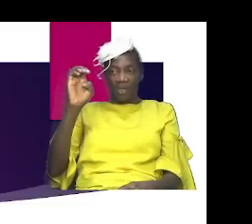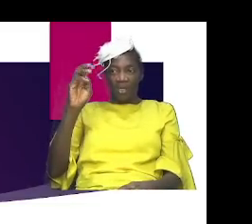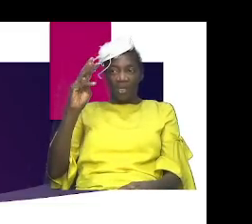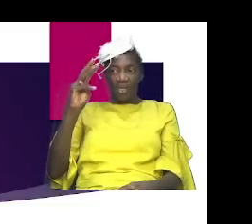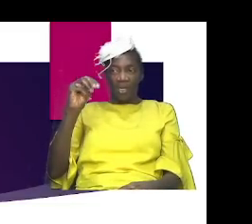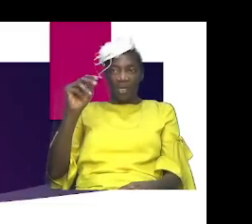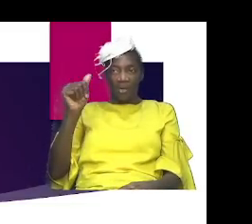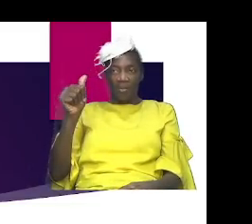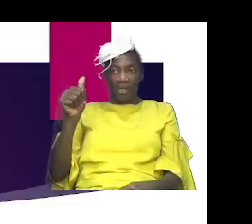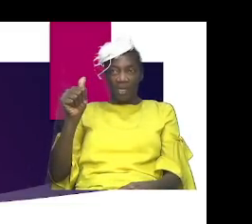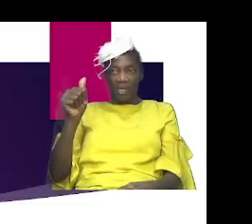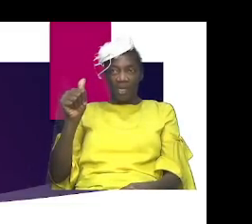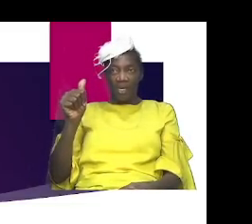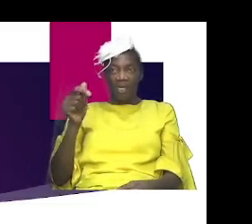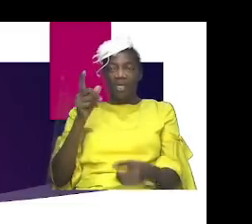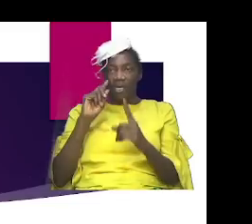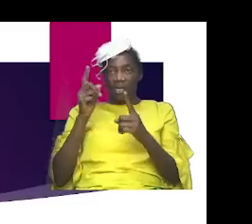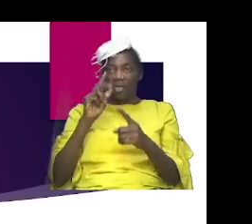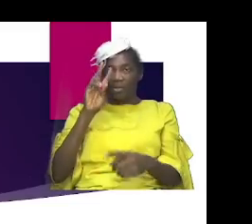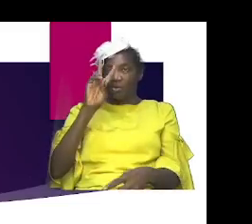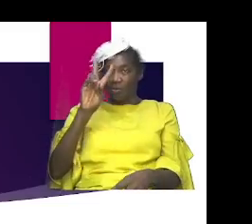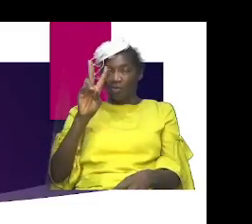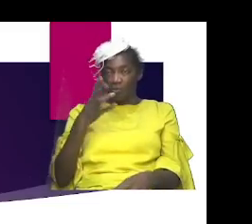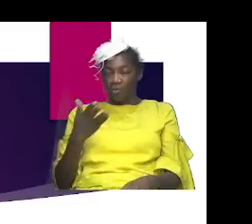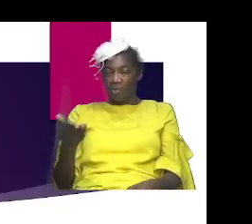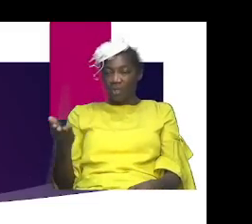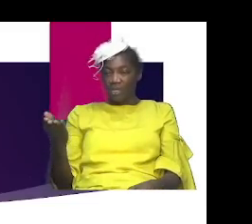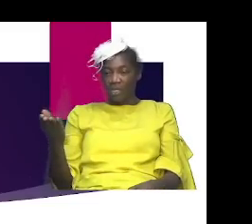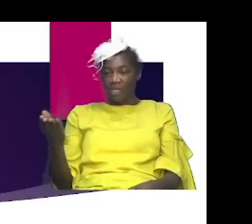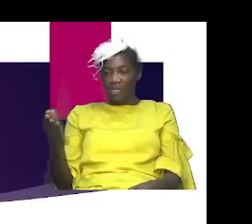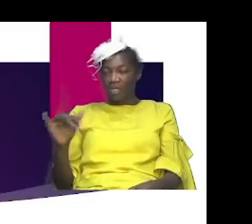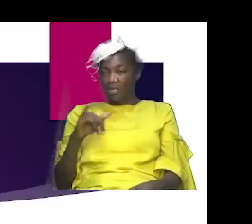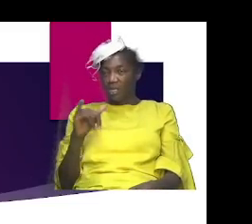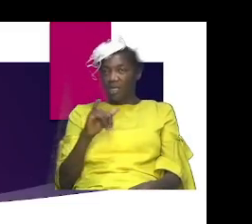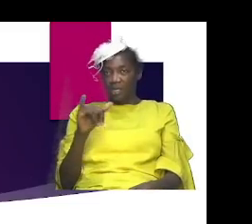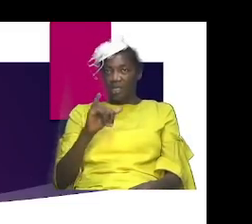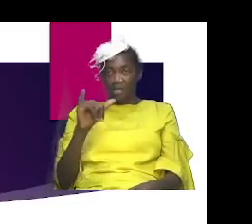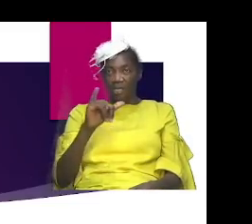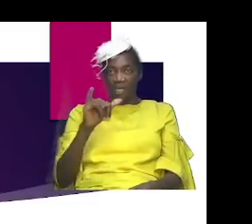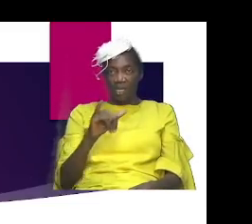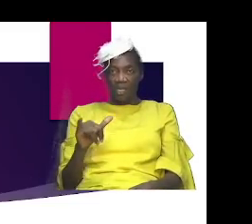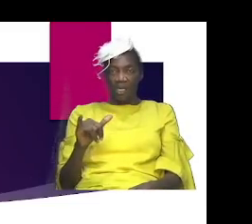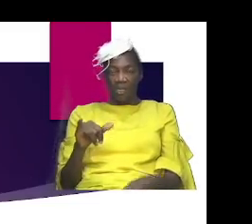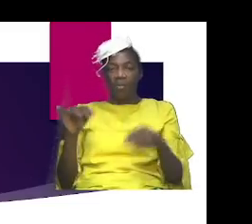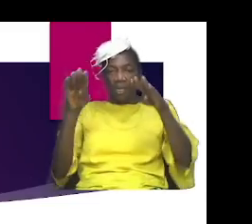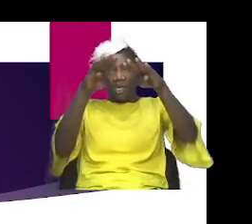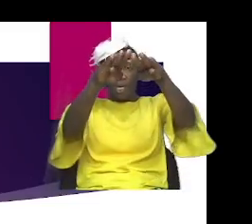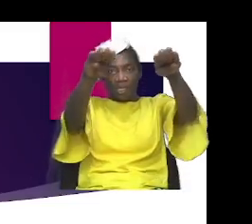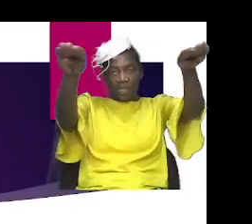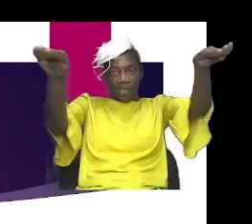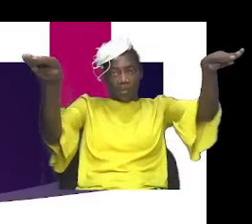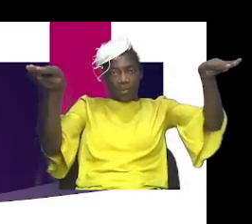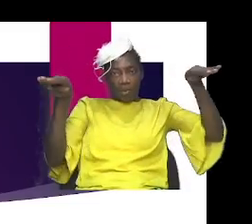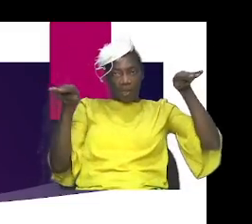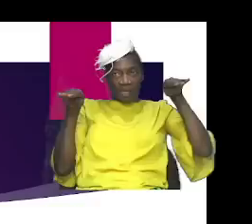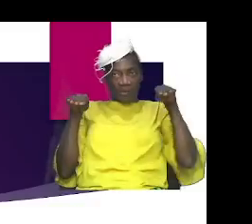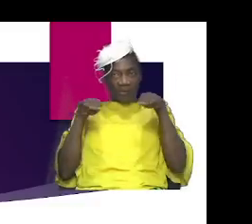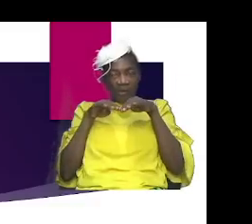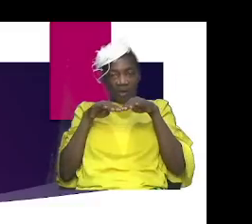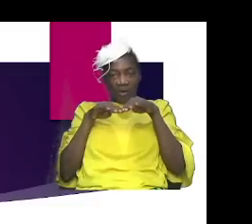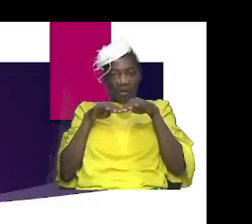it speaks to two things, which essentially is the same. It's a platform, and on